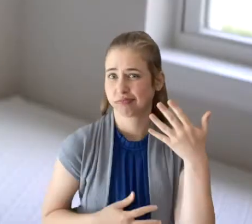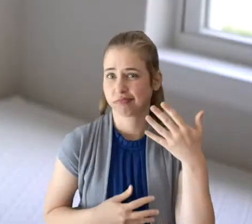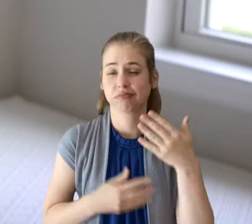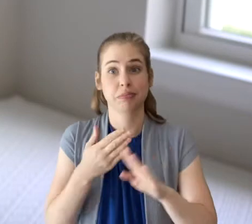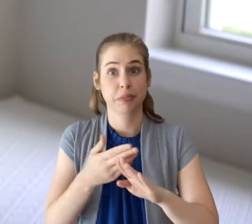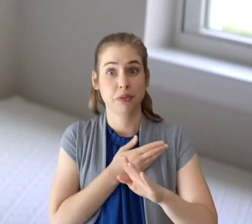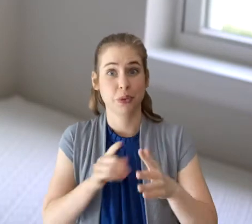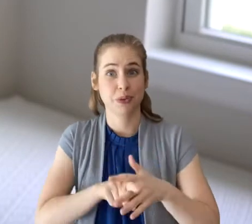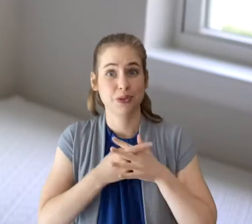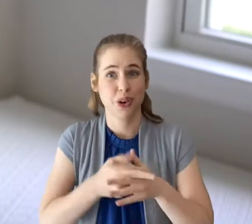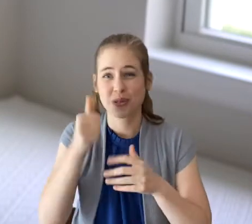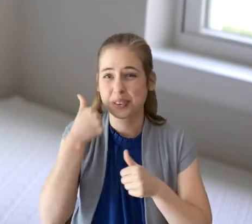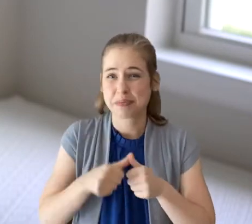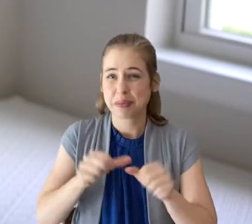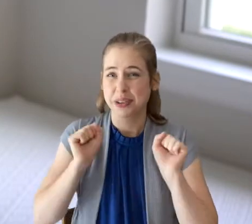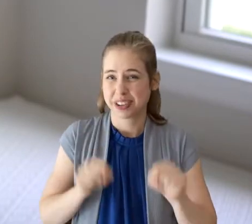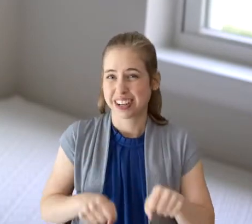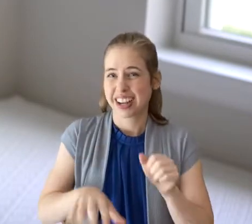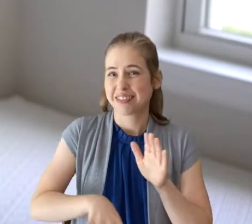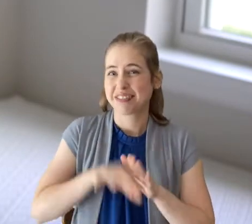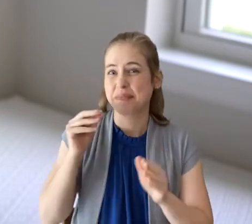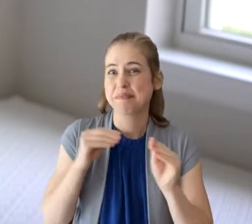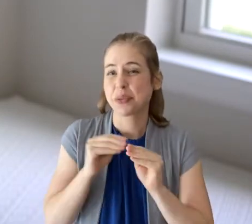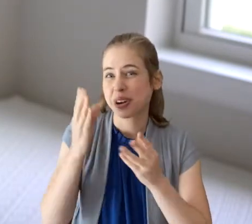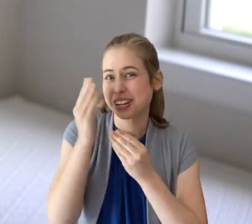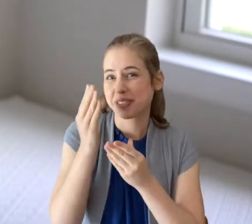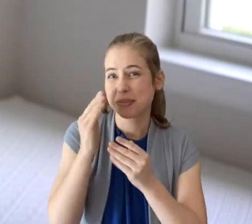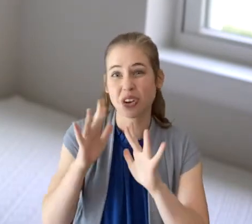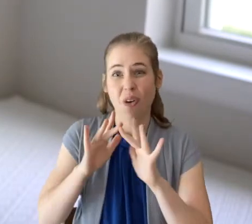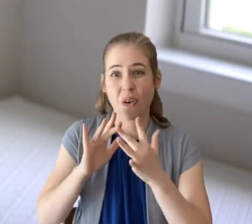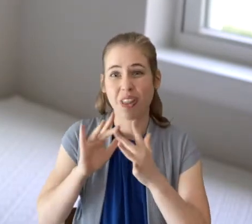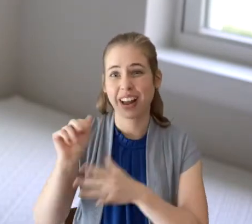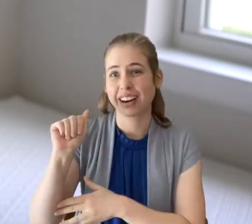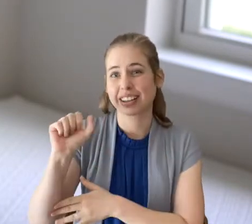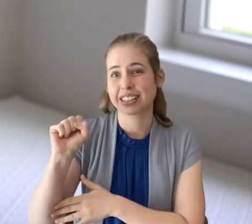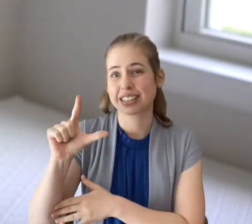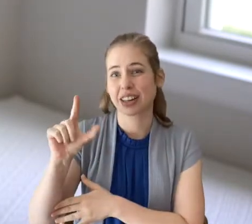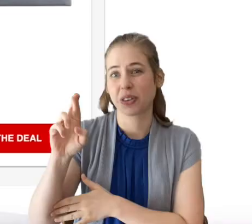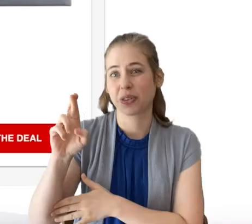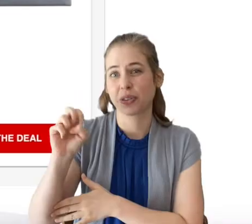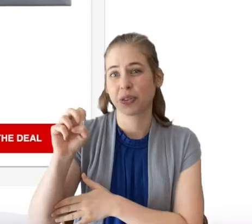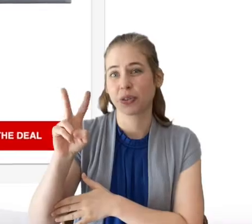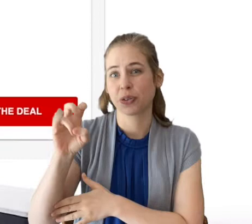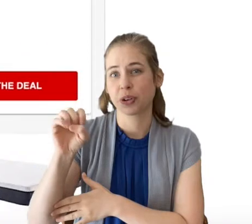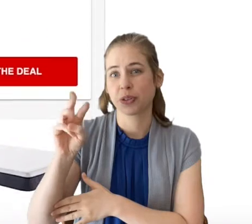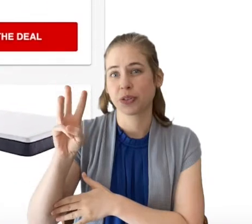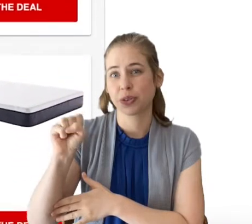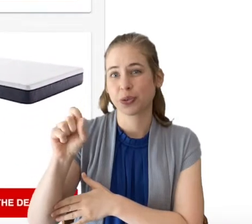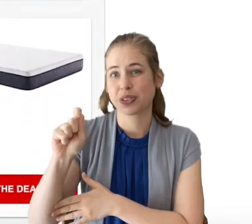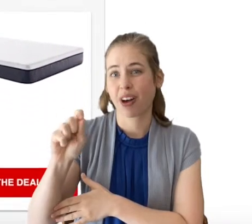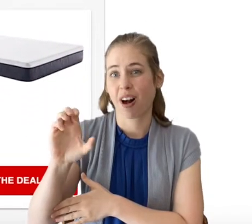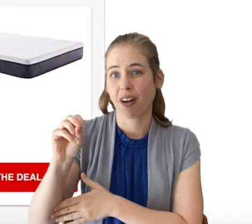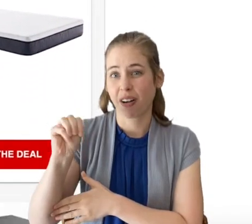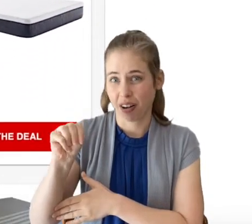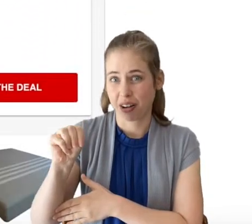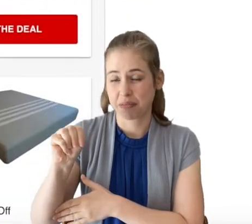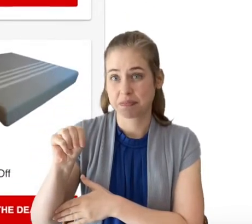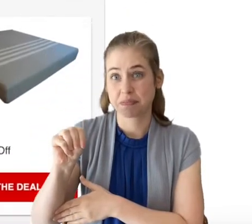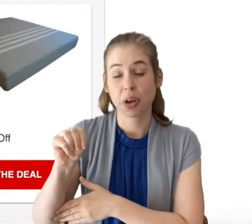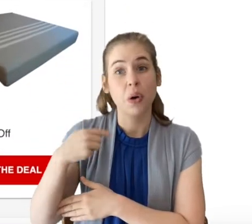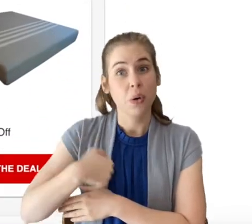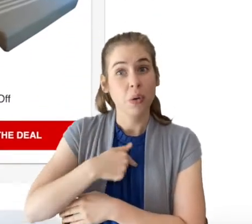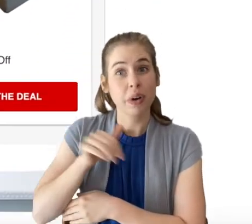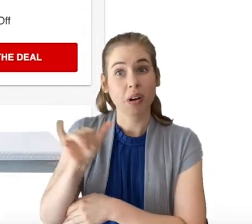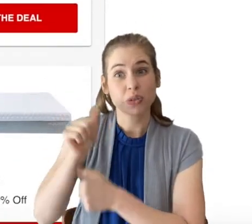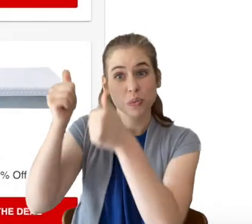always find all these details and sometimes more on our website, aslreviews.com. We'll also have our latest deals and coupons